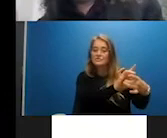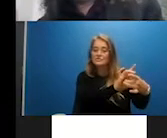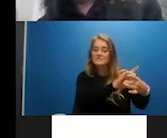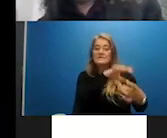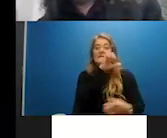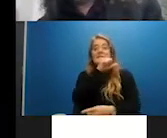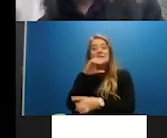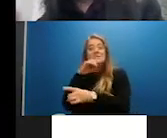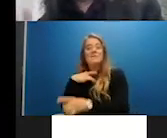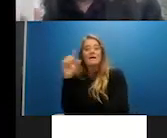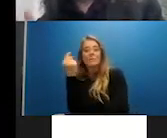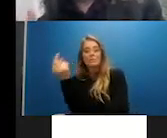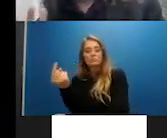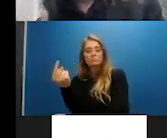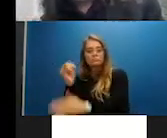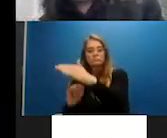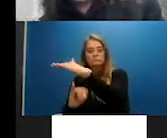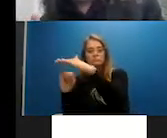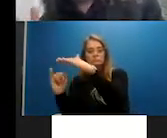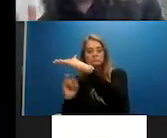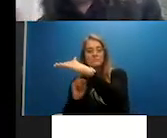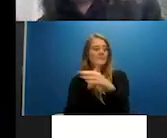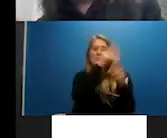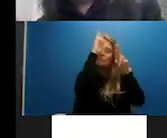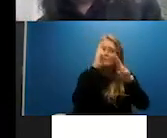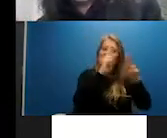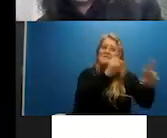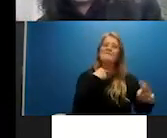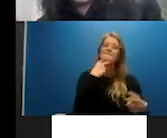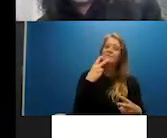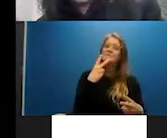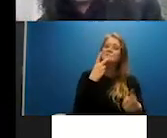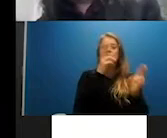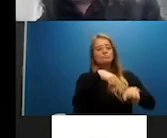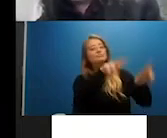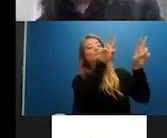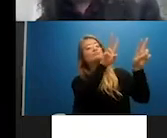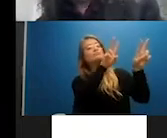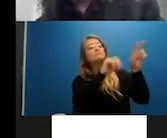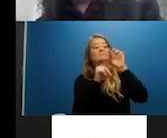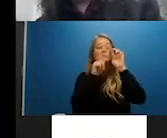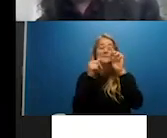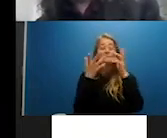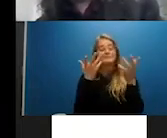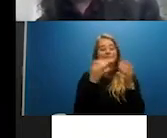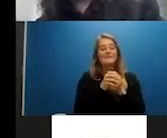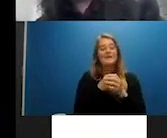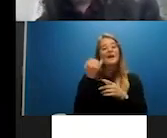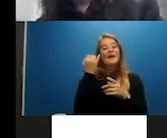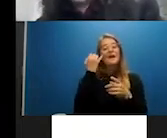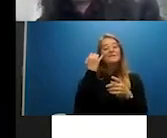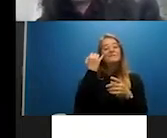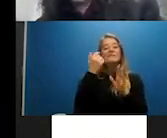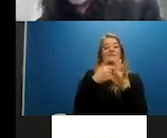isolated. Elders are respected. They have a voice in the community. I mean, think about it. When you look at, say,